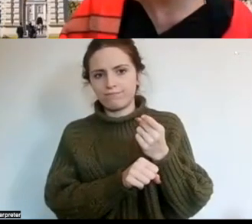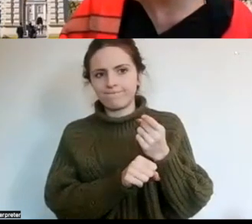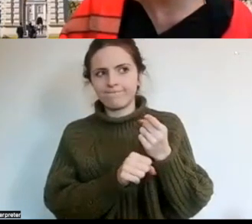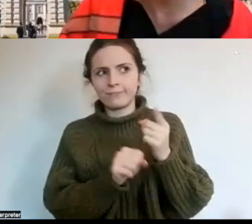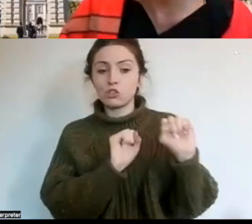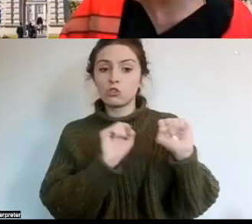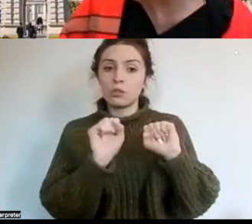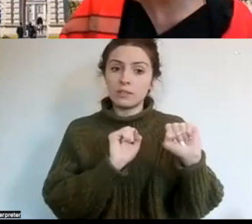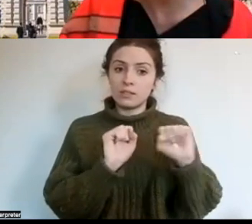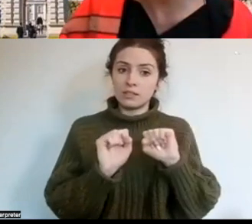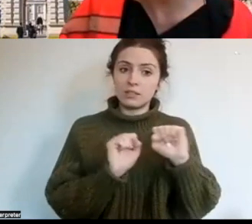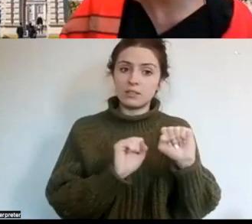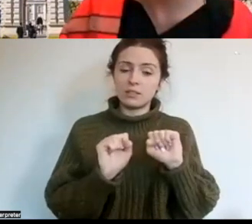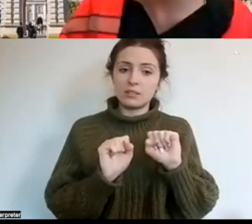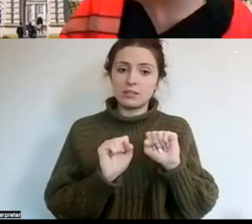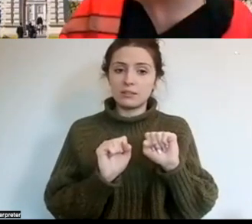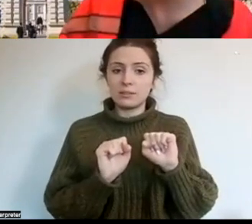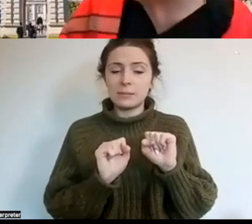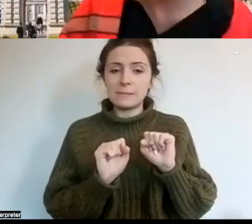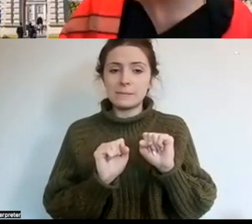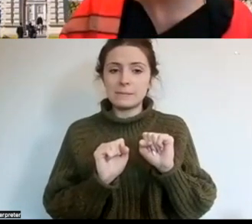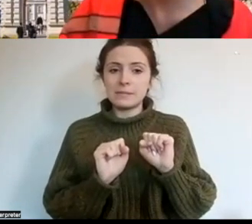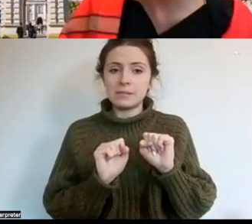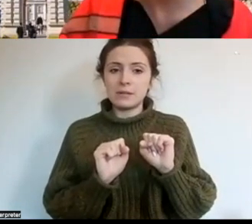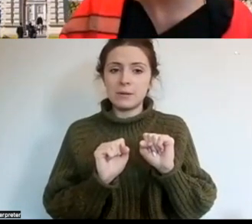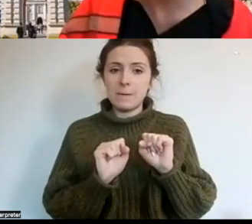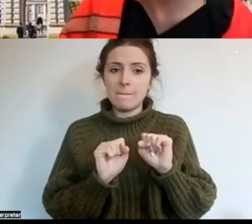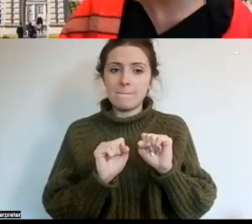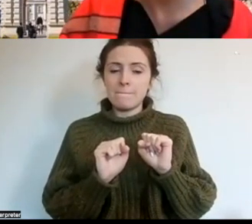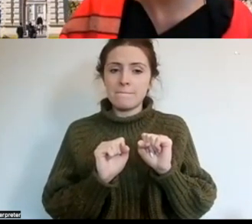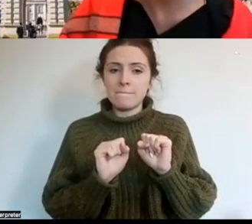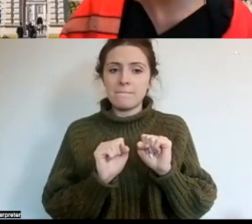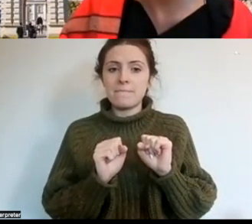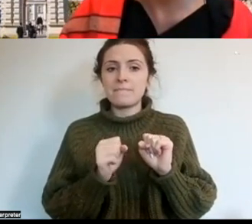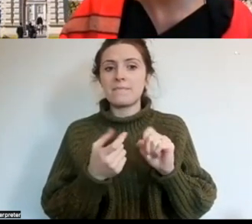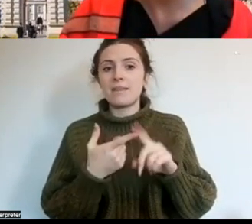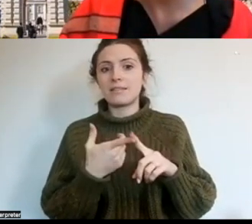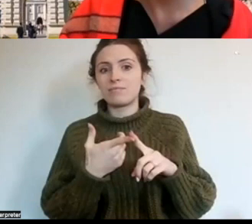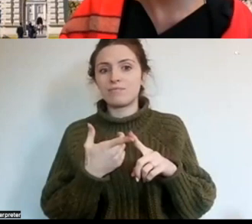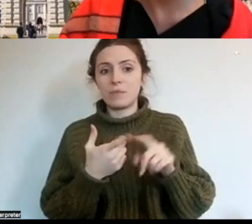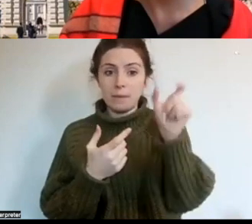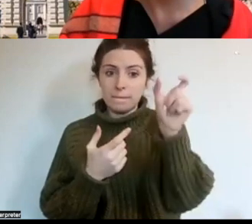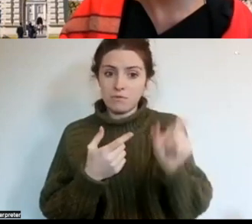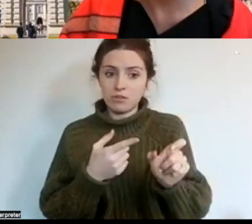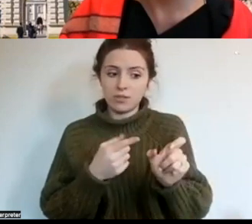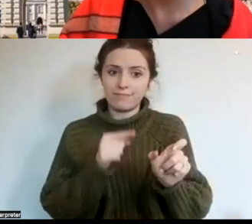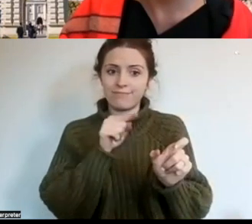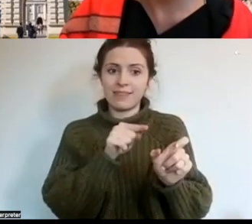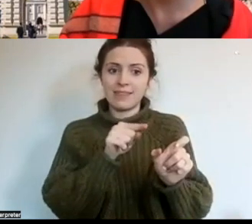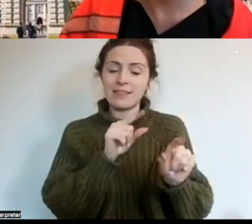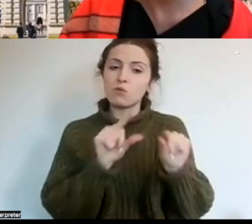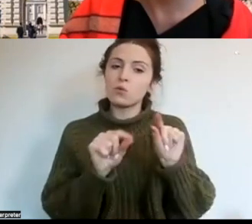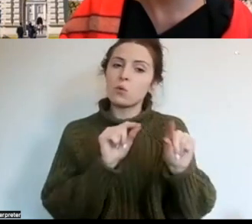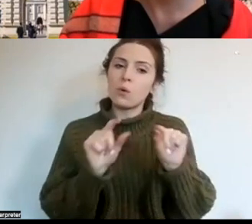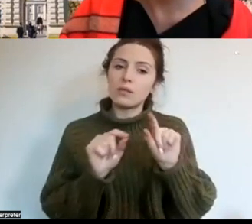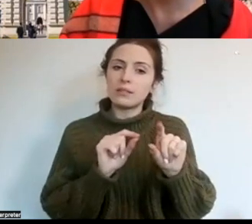service and the way services were delivered, and also to, in terms of the person, how their choice and their,